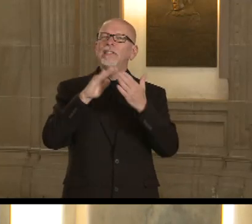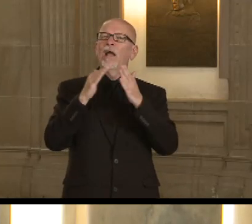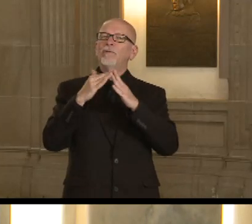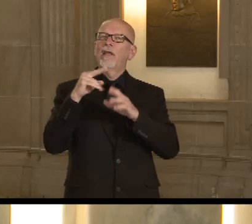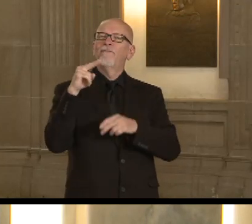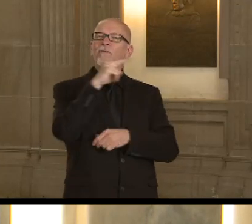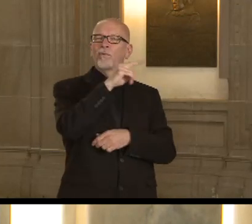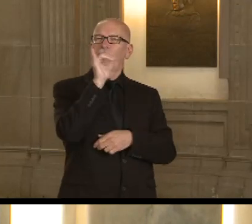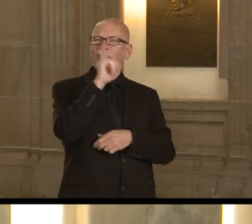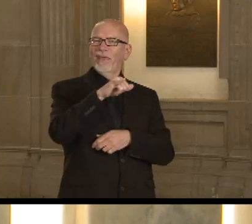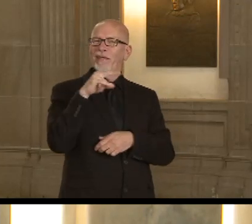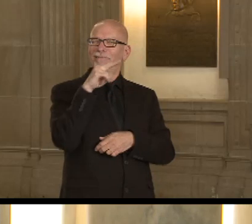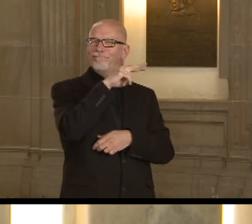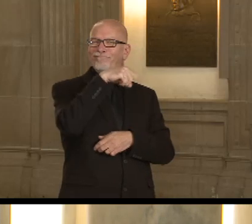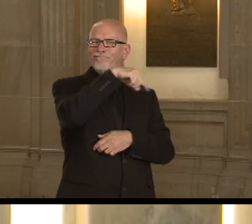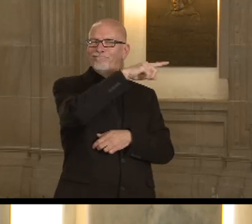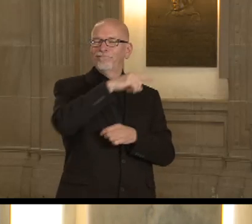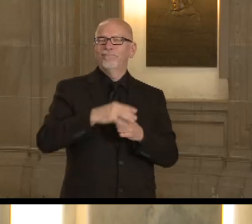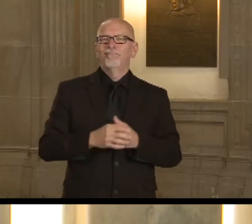views.